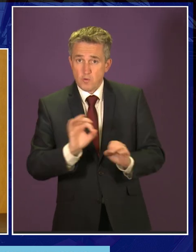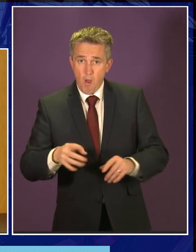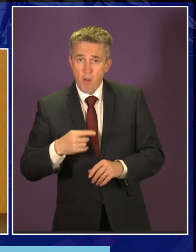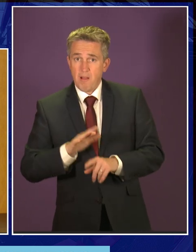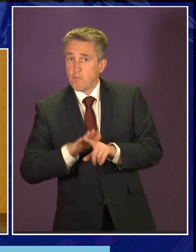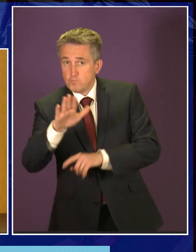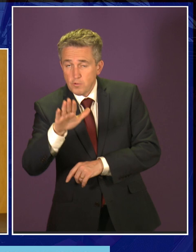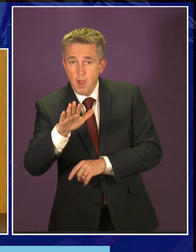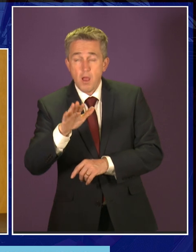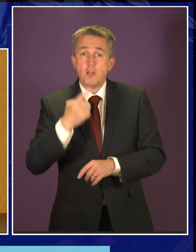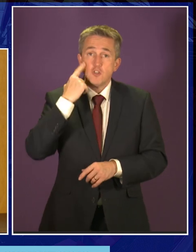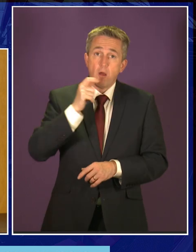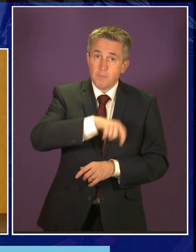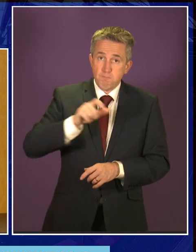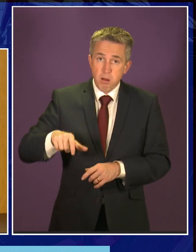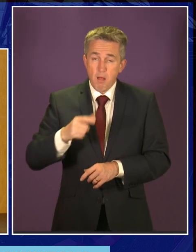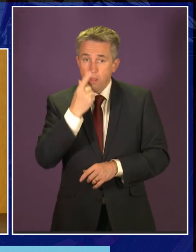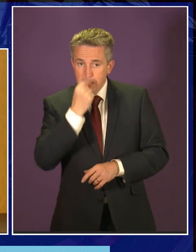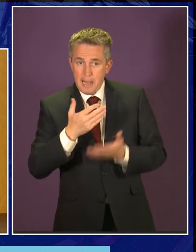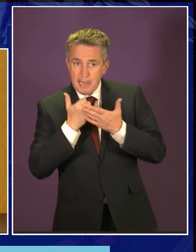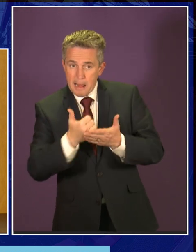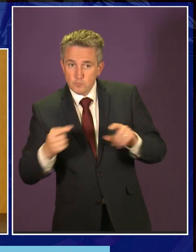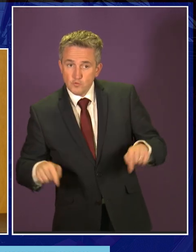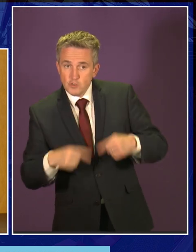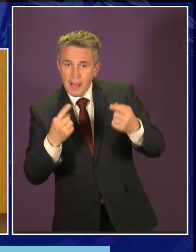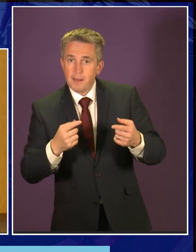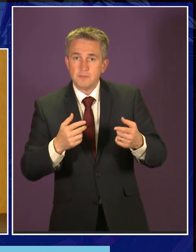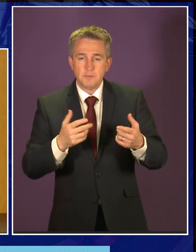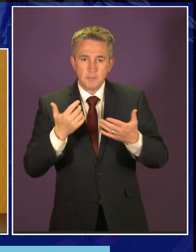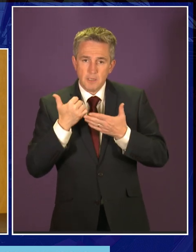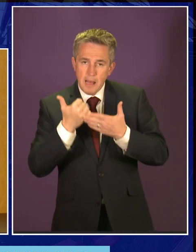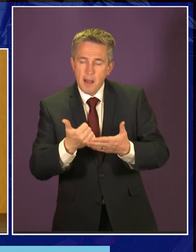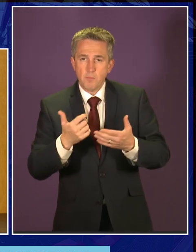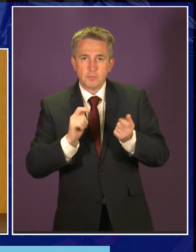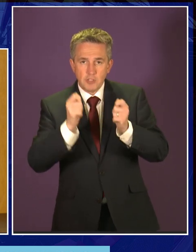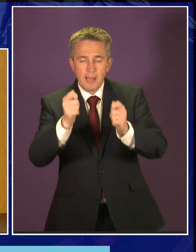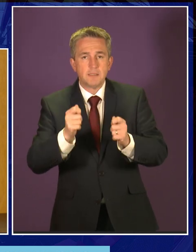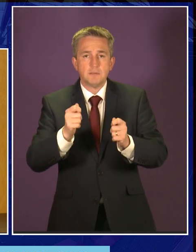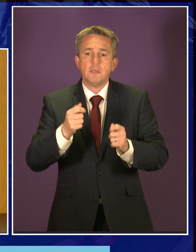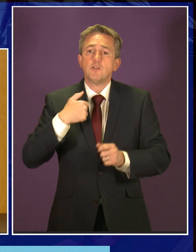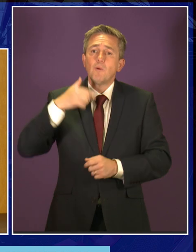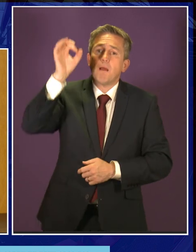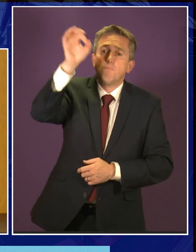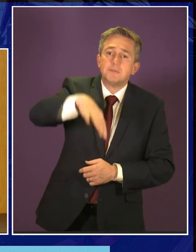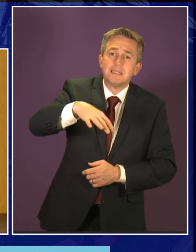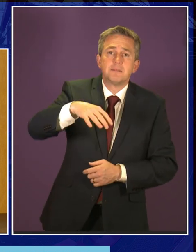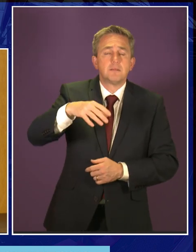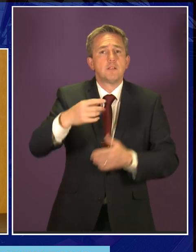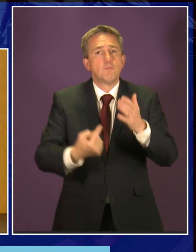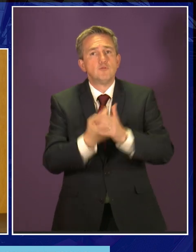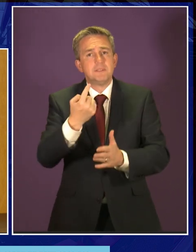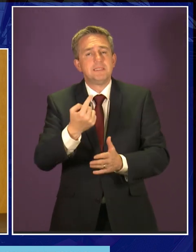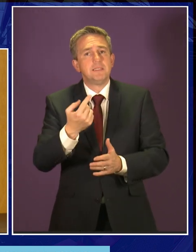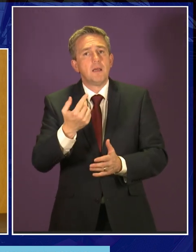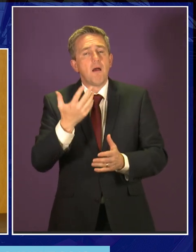have a unique ability to challenge and upset the status quo for the better. Our provocation for you all today, use this power